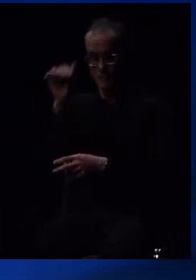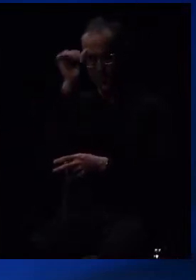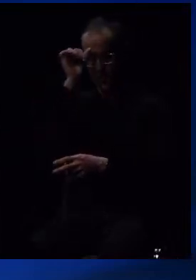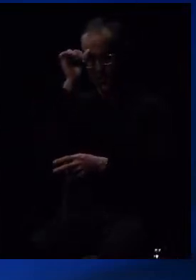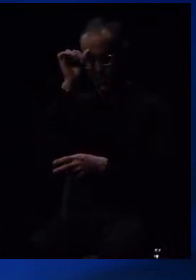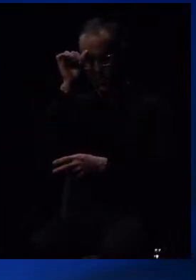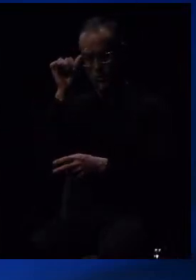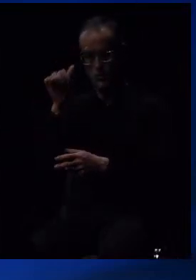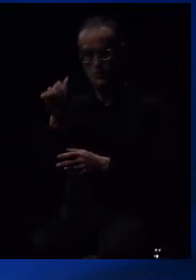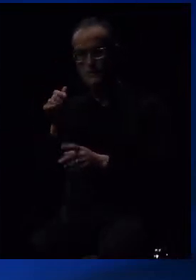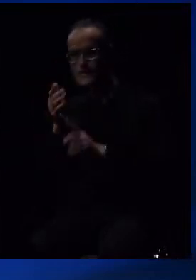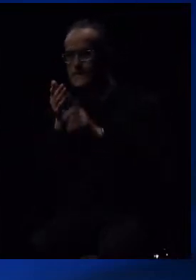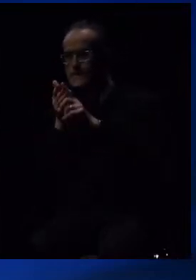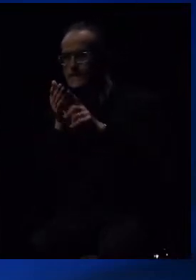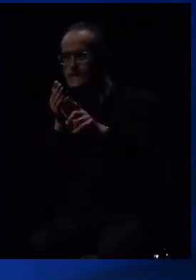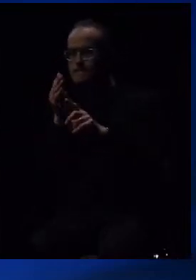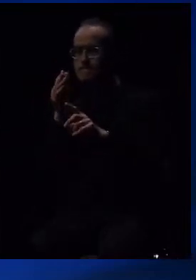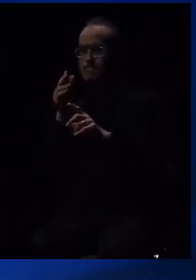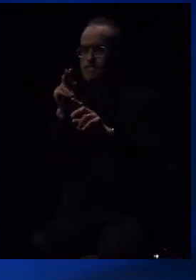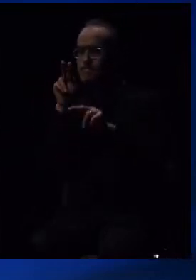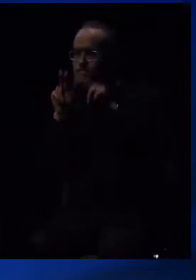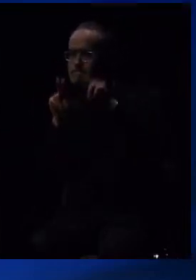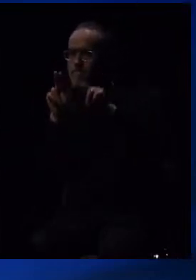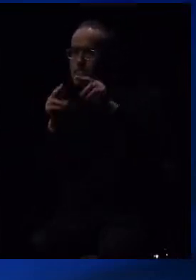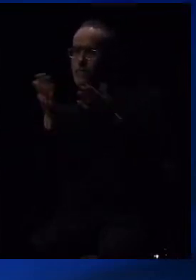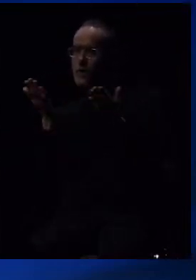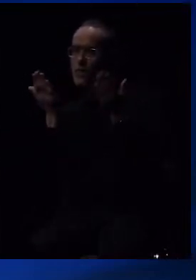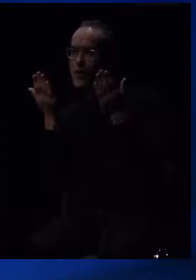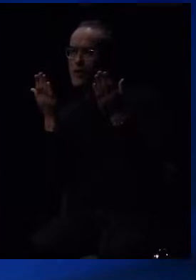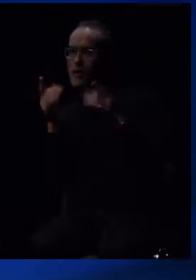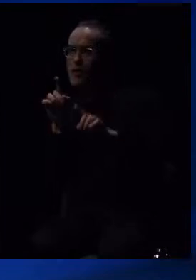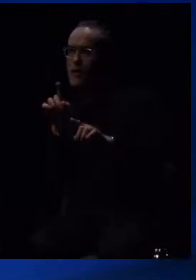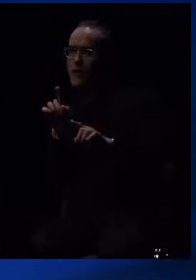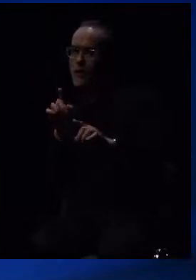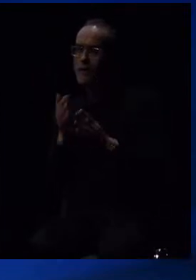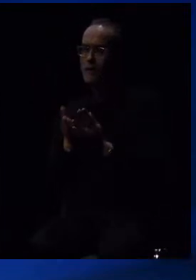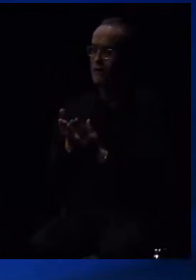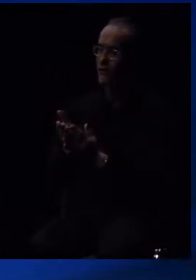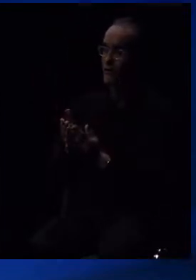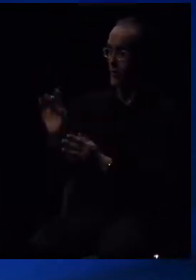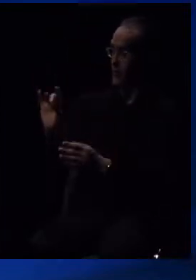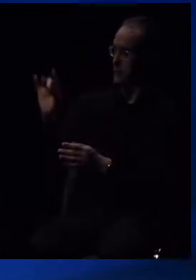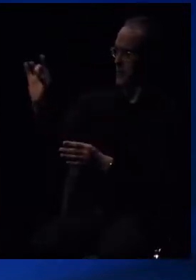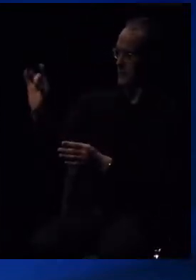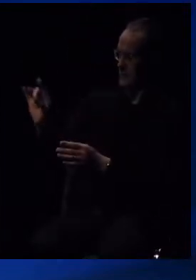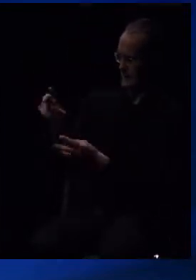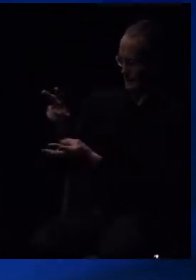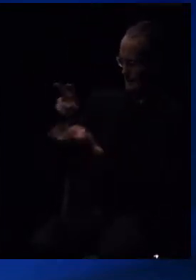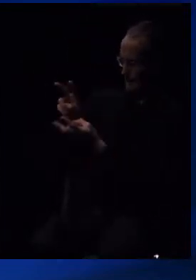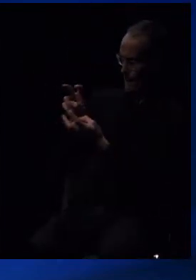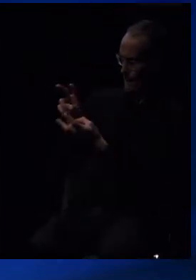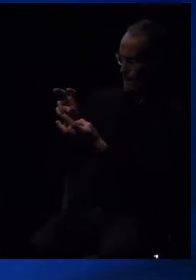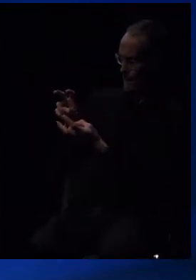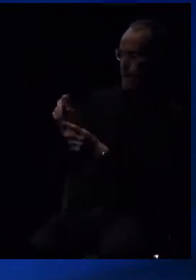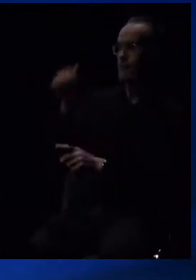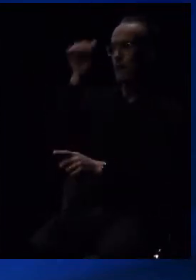people told us, okay, bees are saying there will be snow. So we just went, and there was a snow.